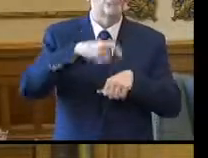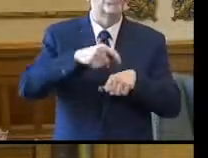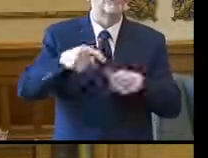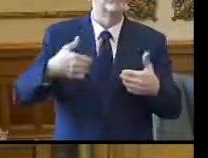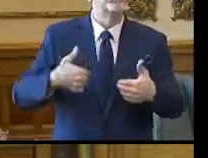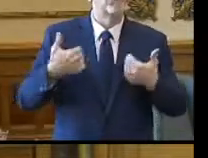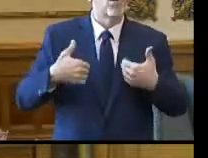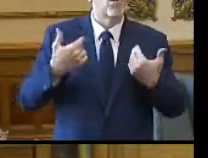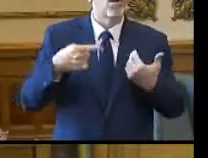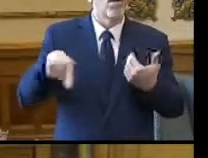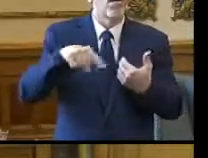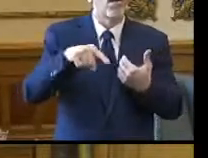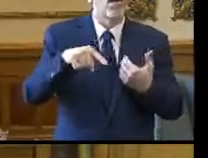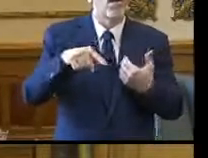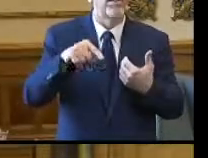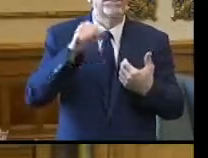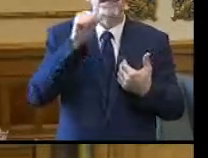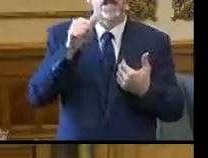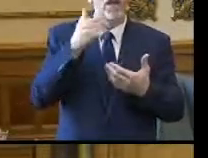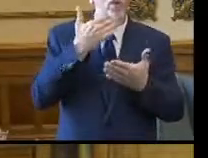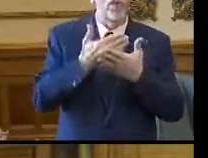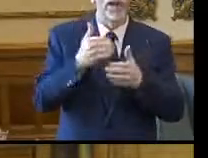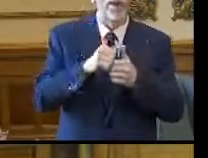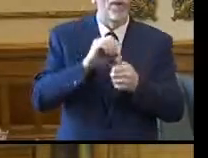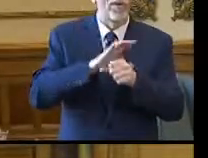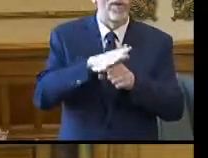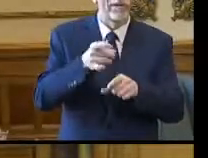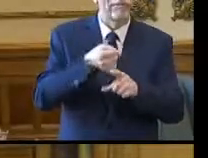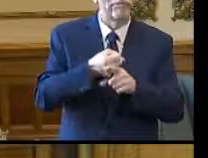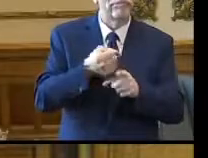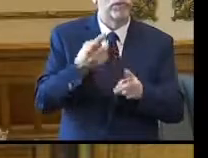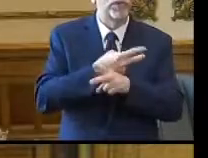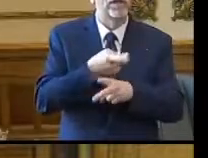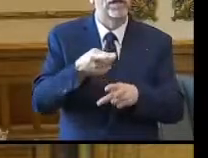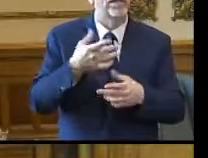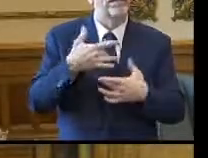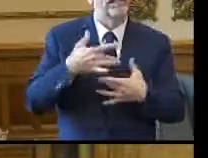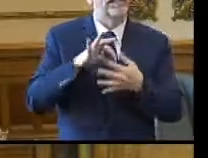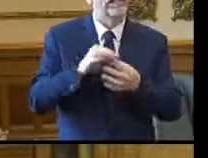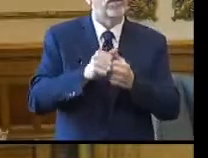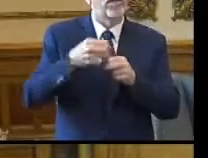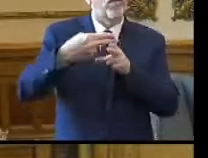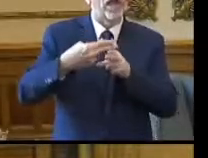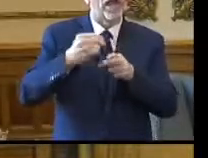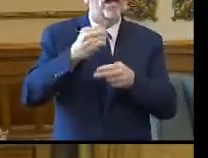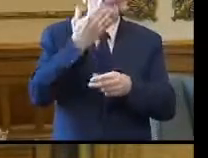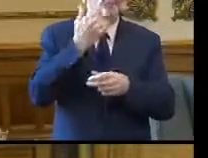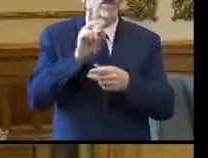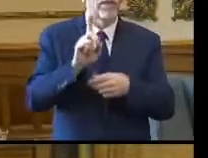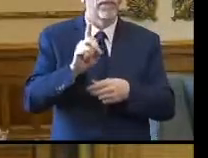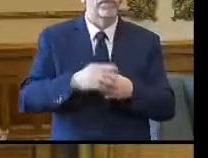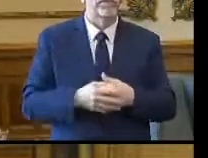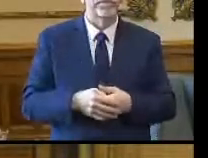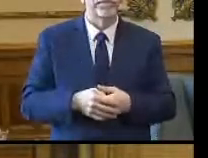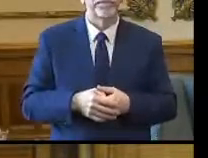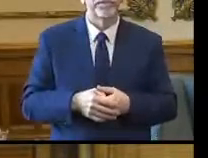younger individuals that don't do well. When we look at it, is that diabetes and the weight can be complications.